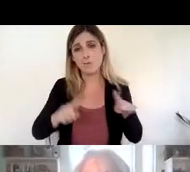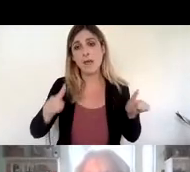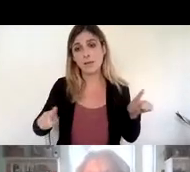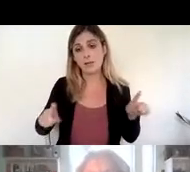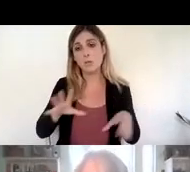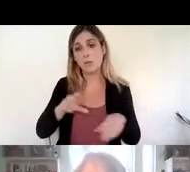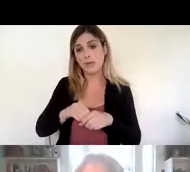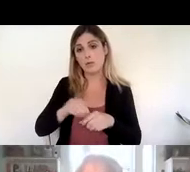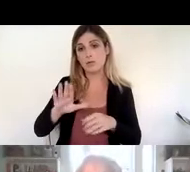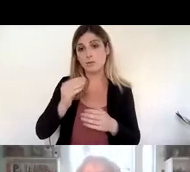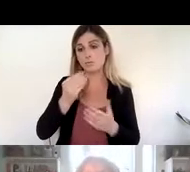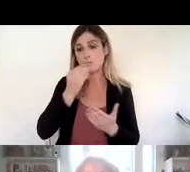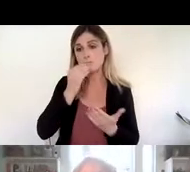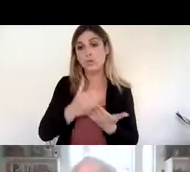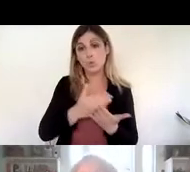your menus.